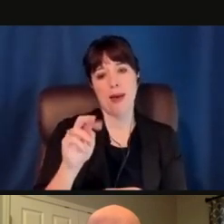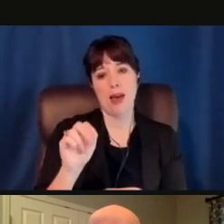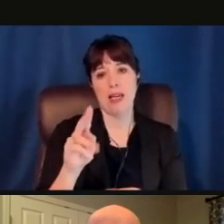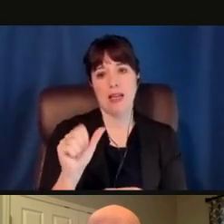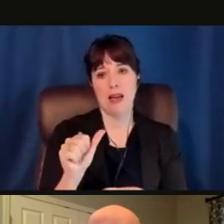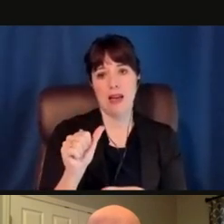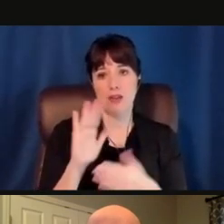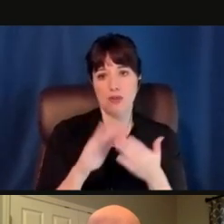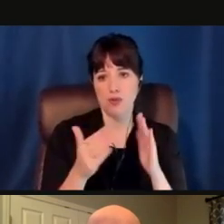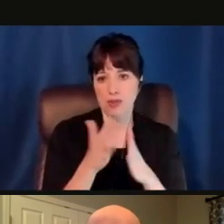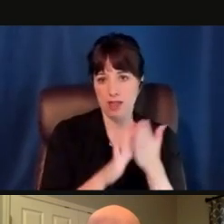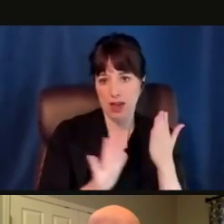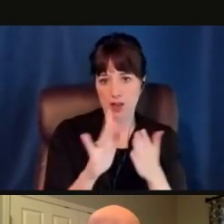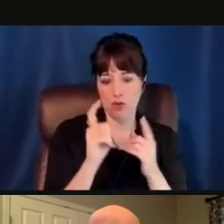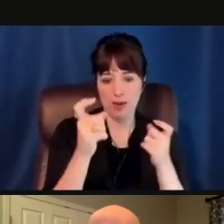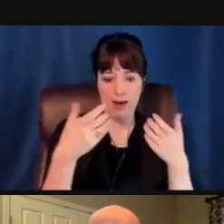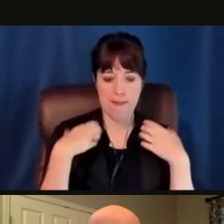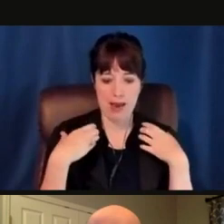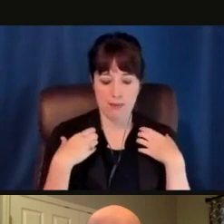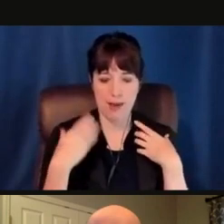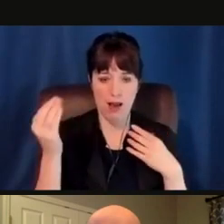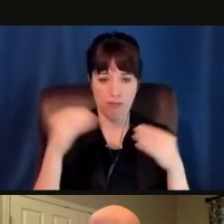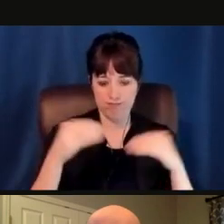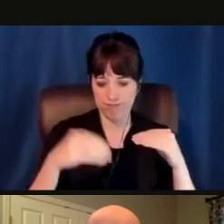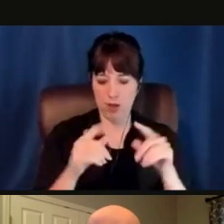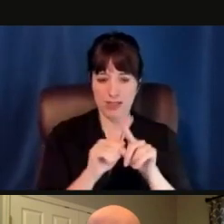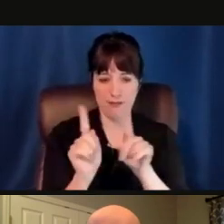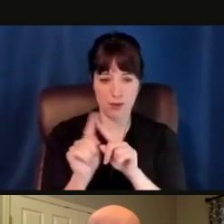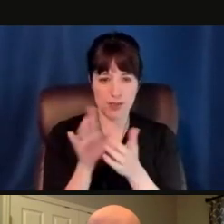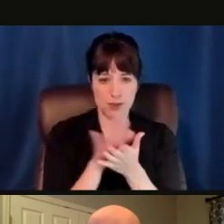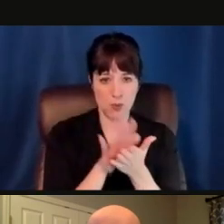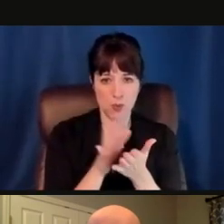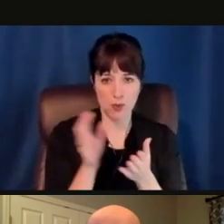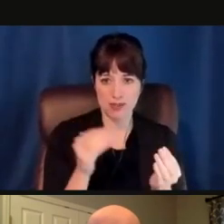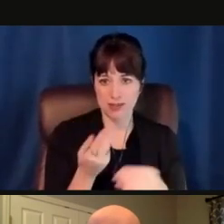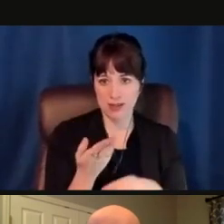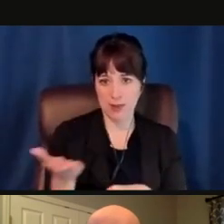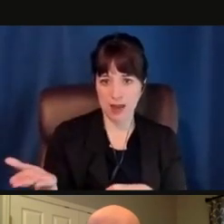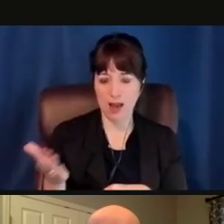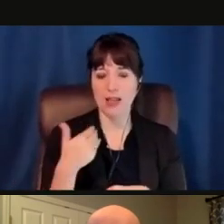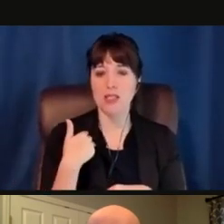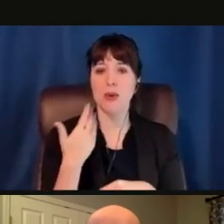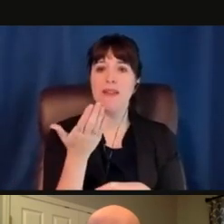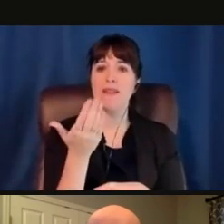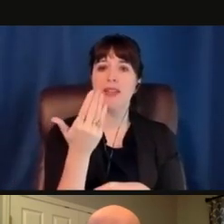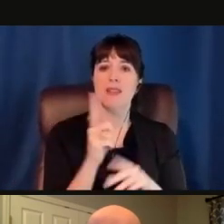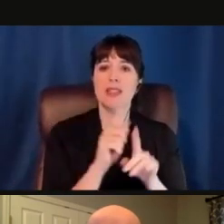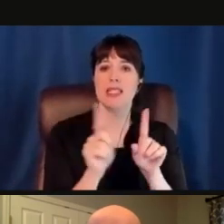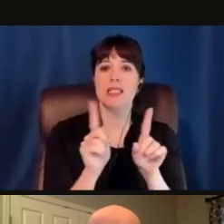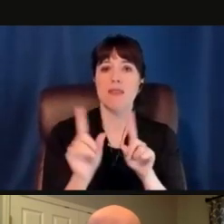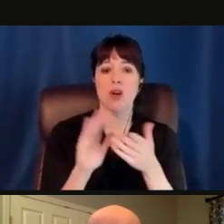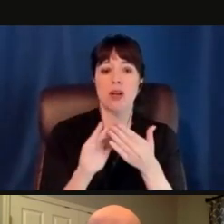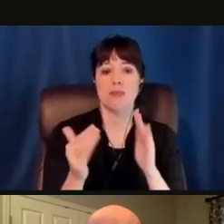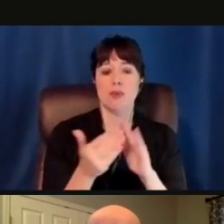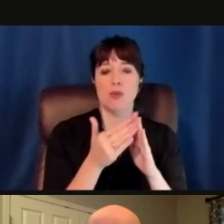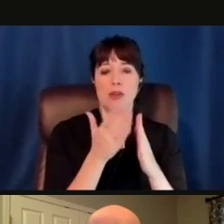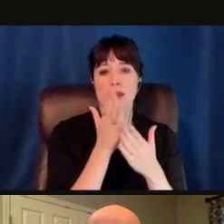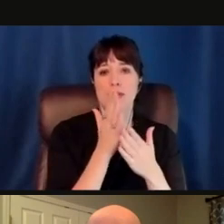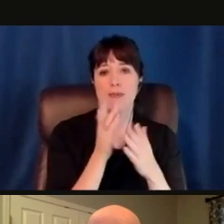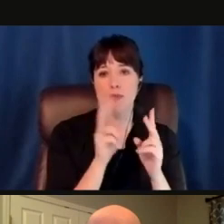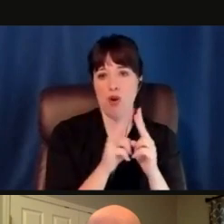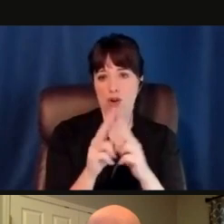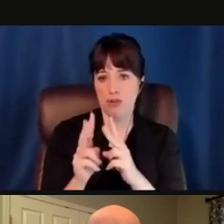handed out backpacks with school packed already with school supplies. We had a total of 15 different community partners, including